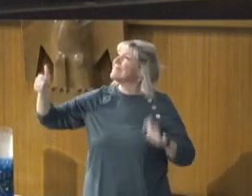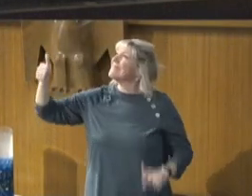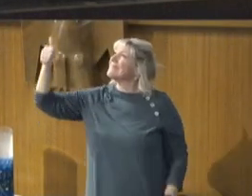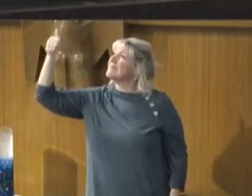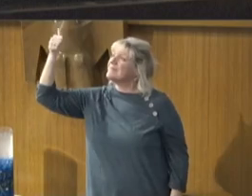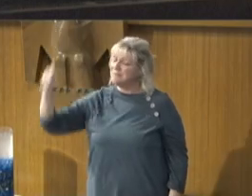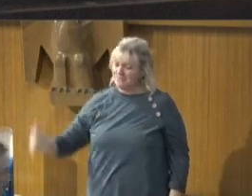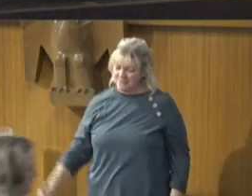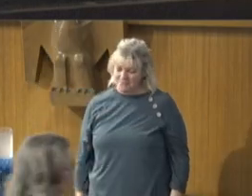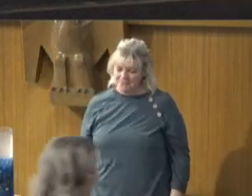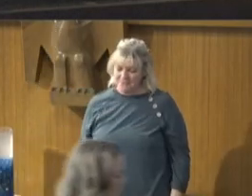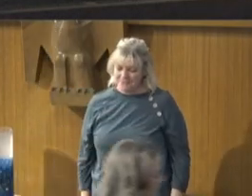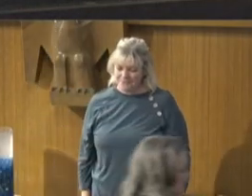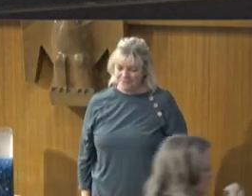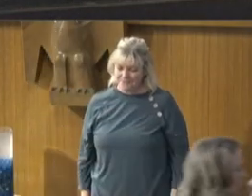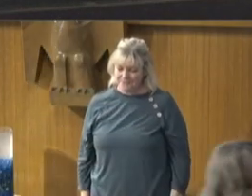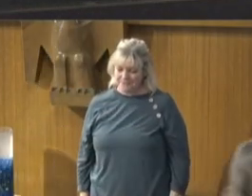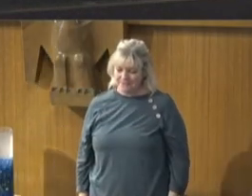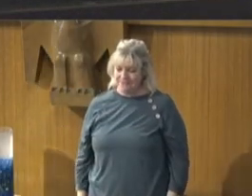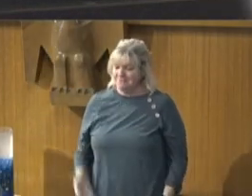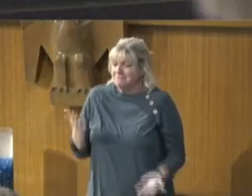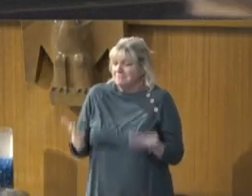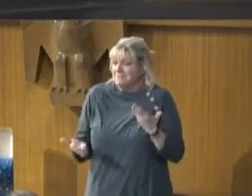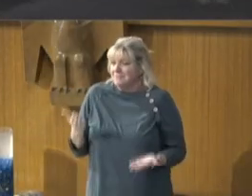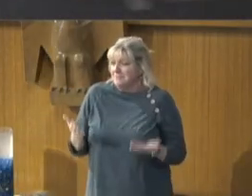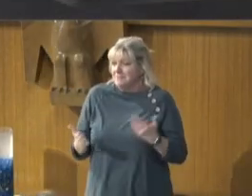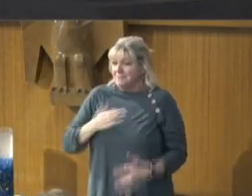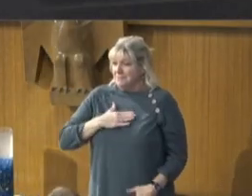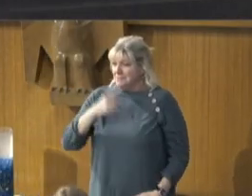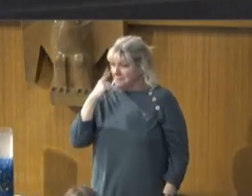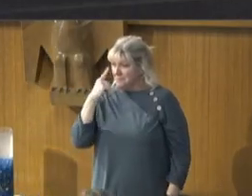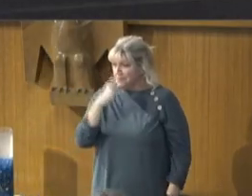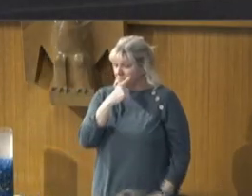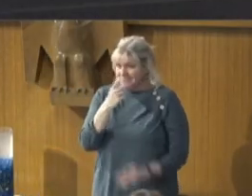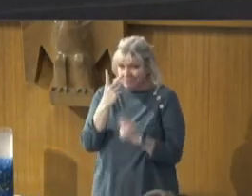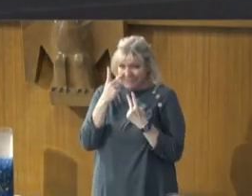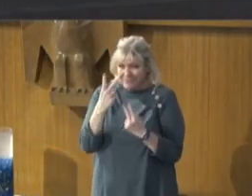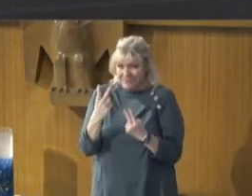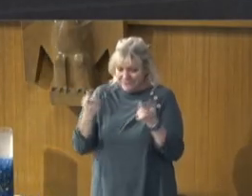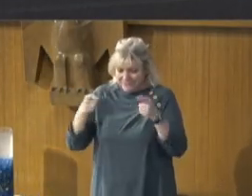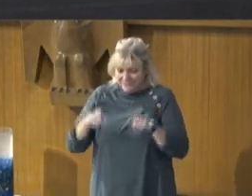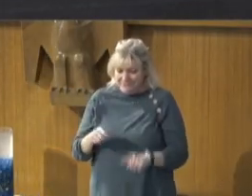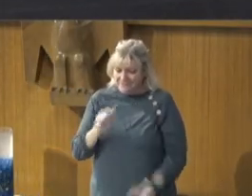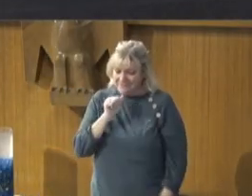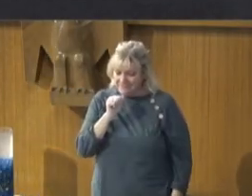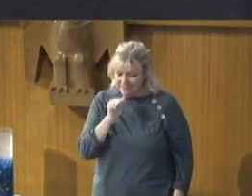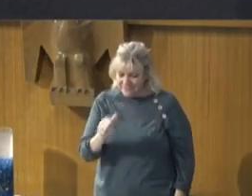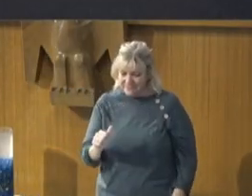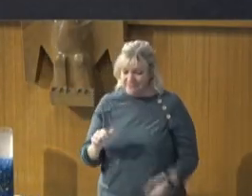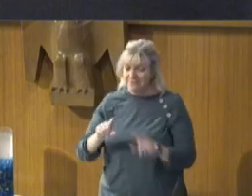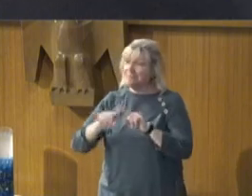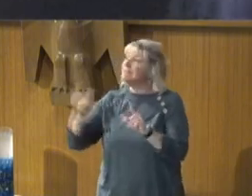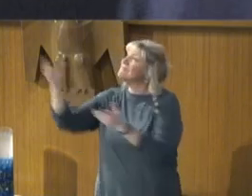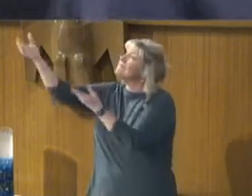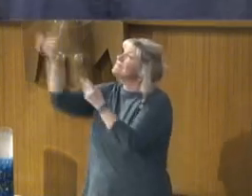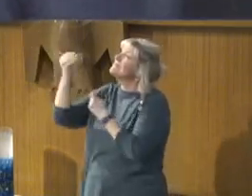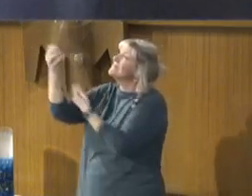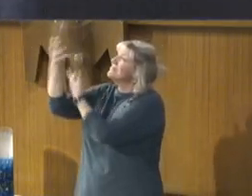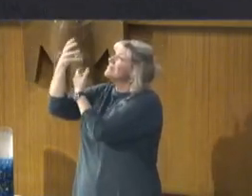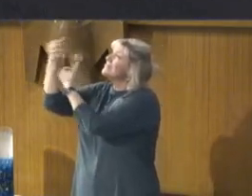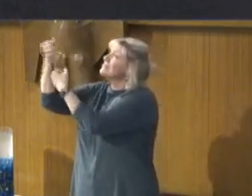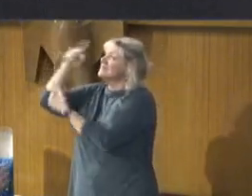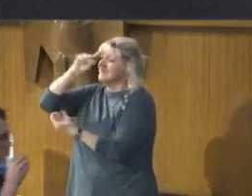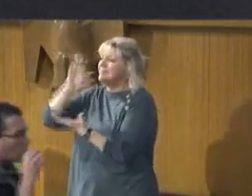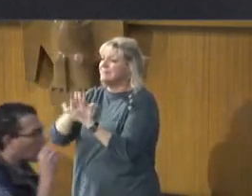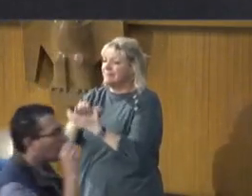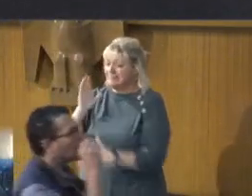something greater. I might not have eyes to see it, but give me the faith to